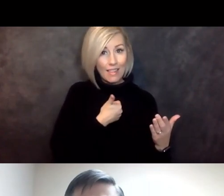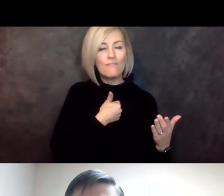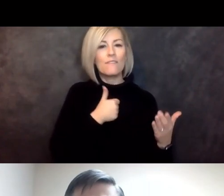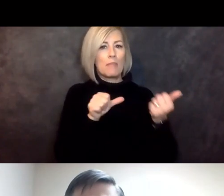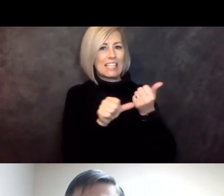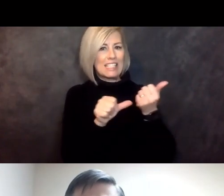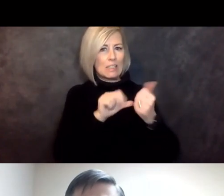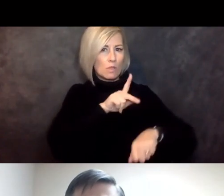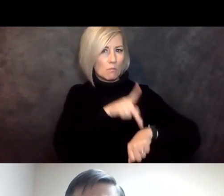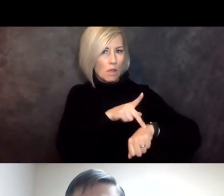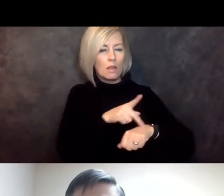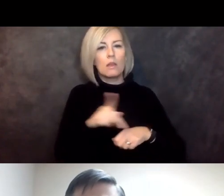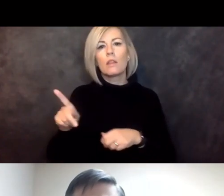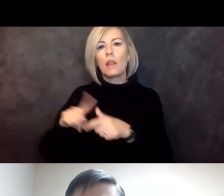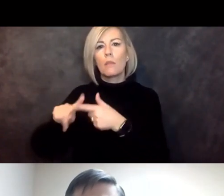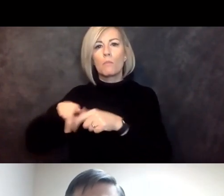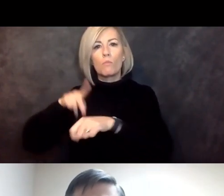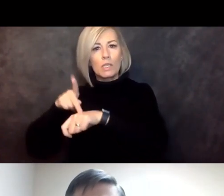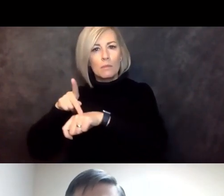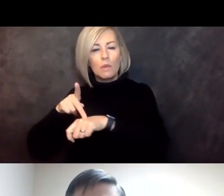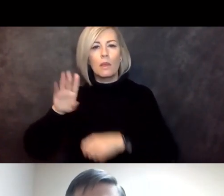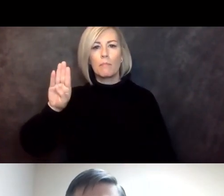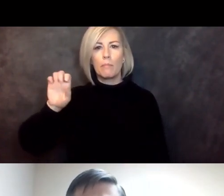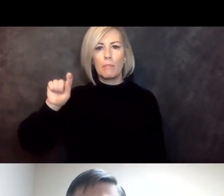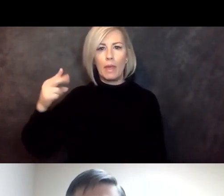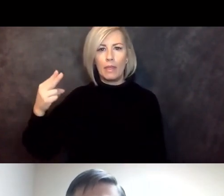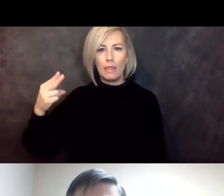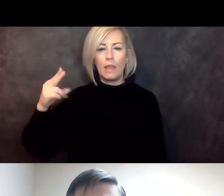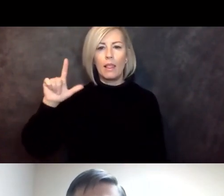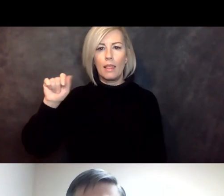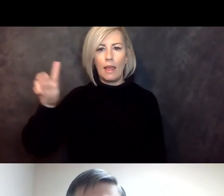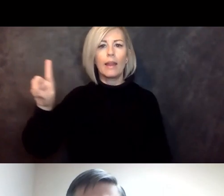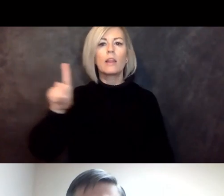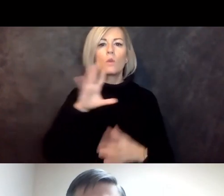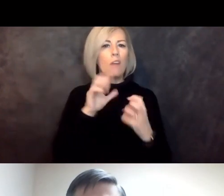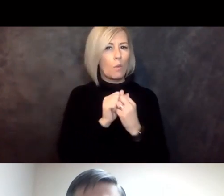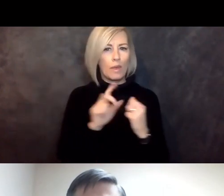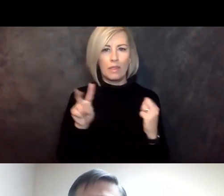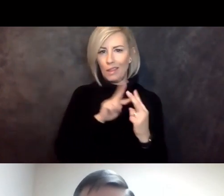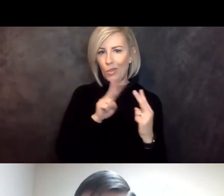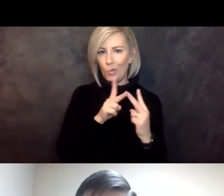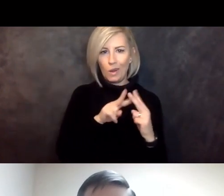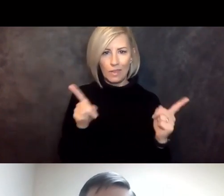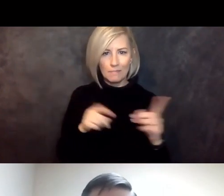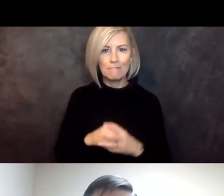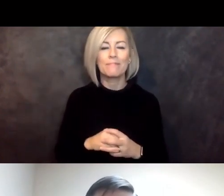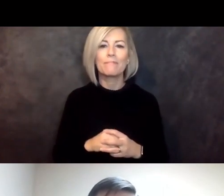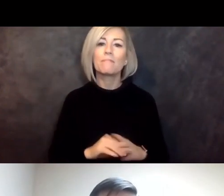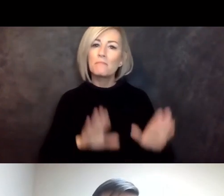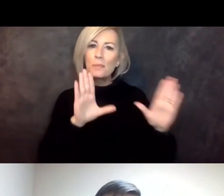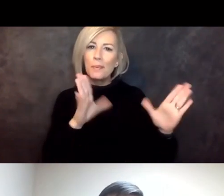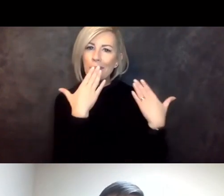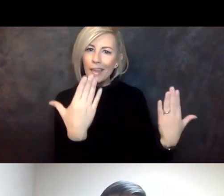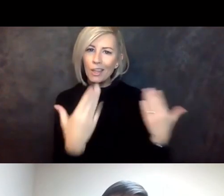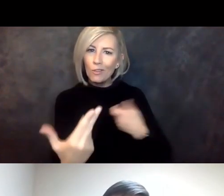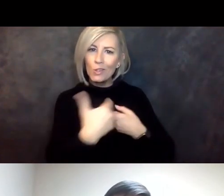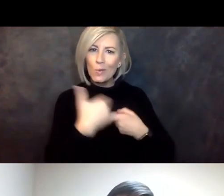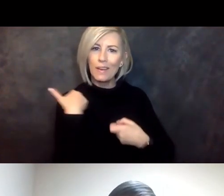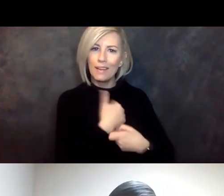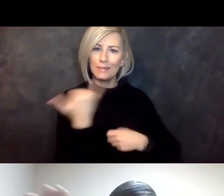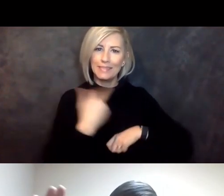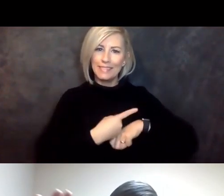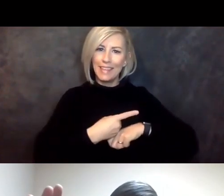principal, and our principal is Beth Ladd and can call and talk to either one of us. Great. Well, thank you for joining us today.